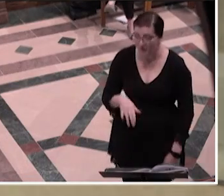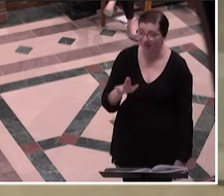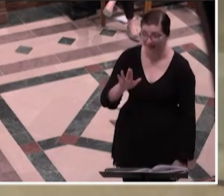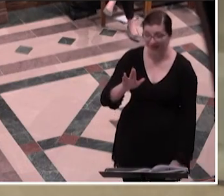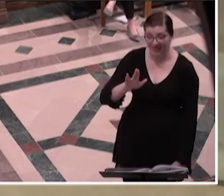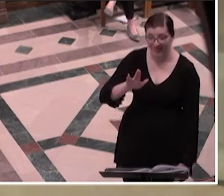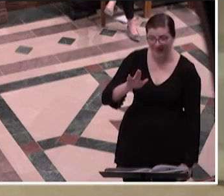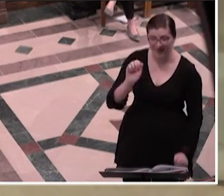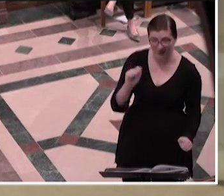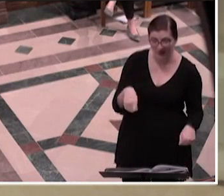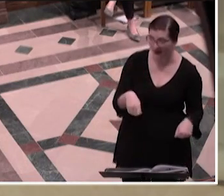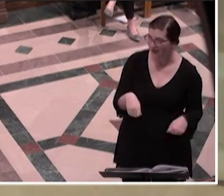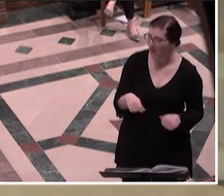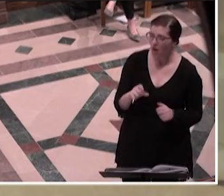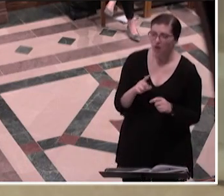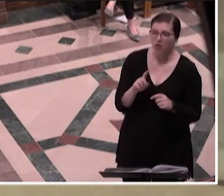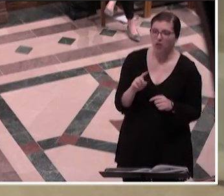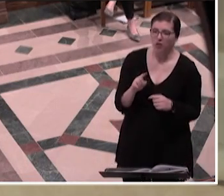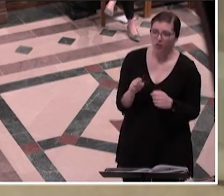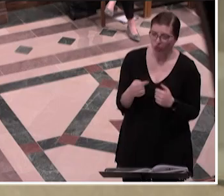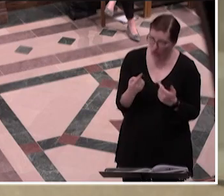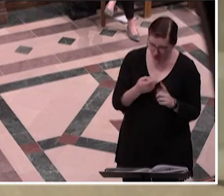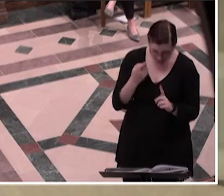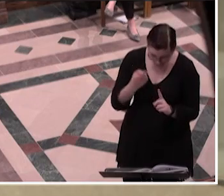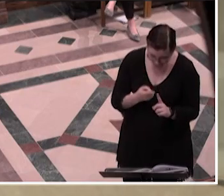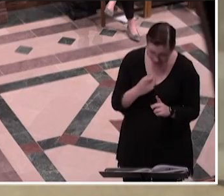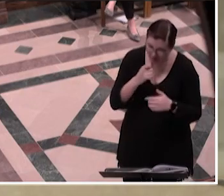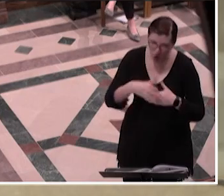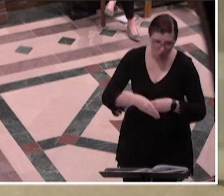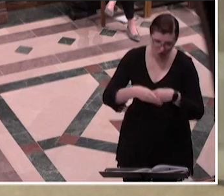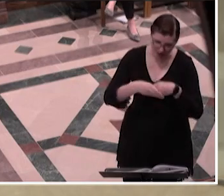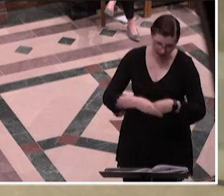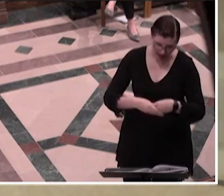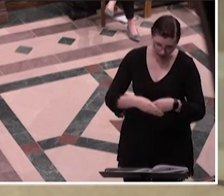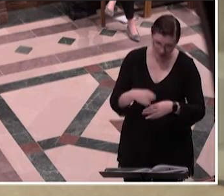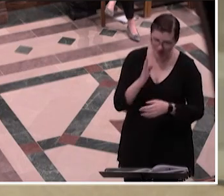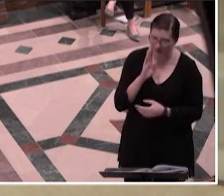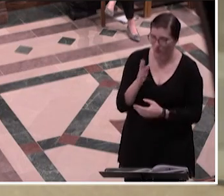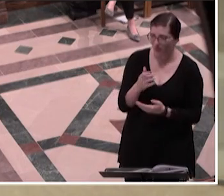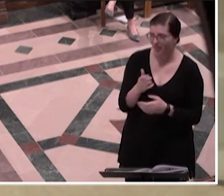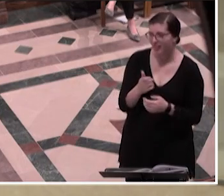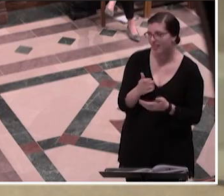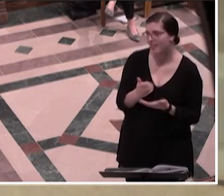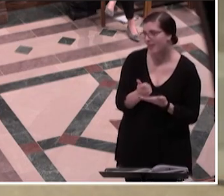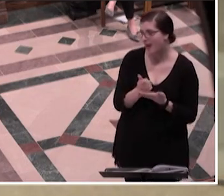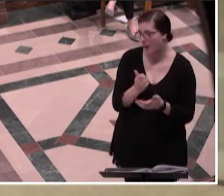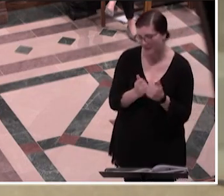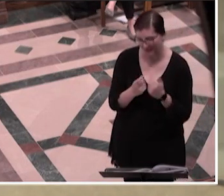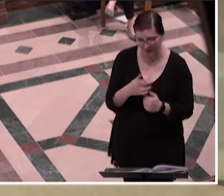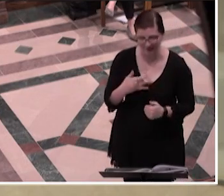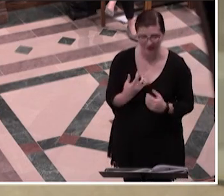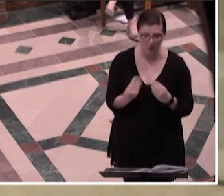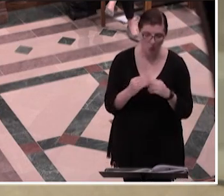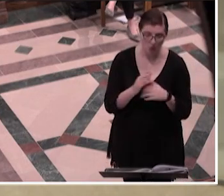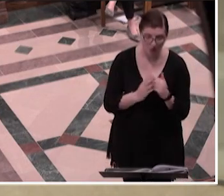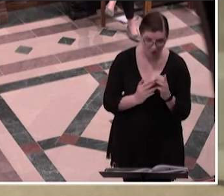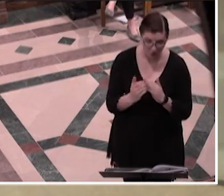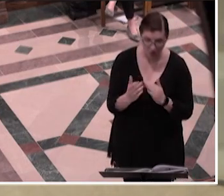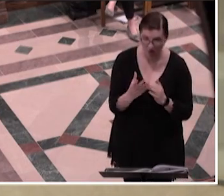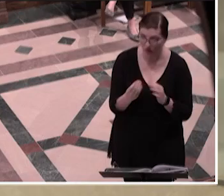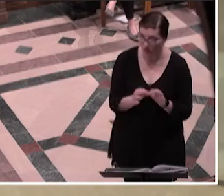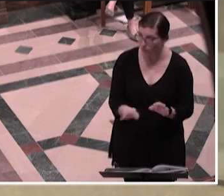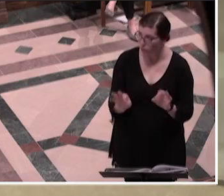Just refrain from shaking hands. I think that'll make everyone more comfortable. And then the other thing to know, and it's really important, is that all of